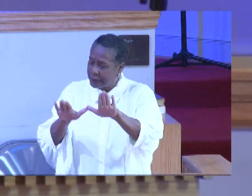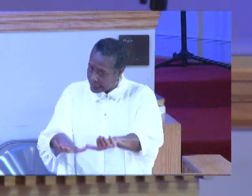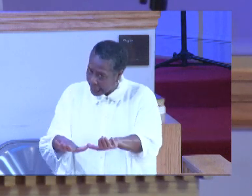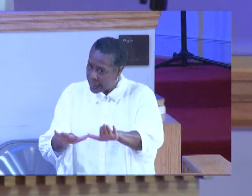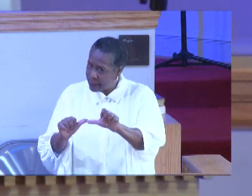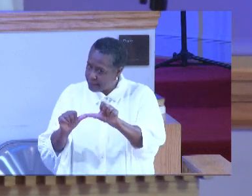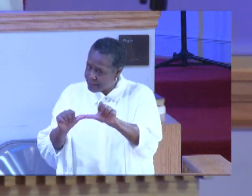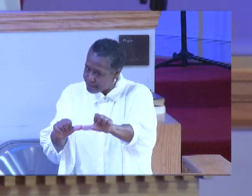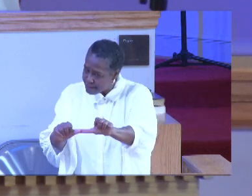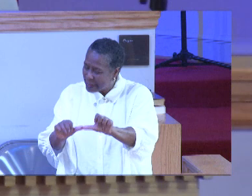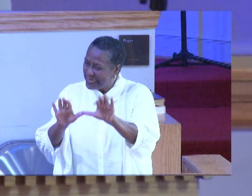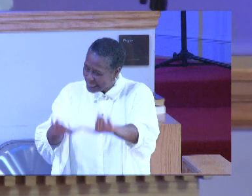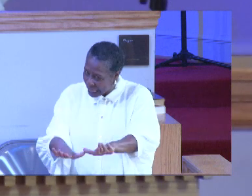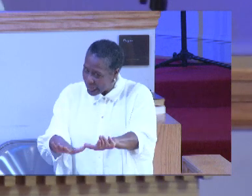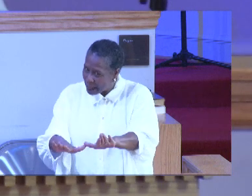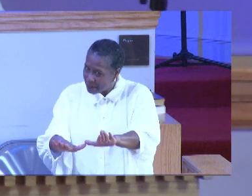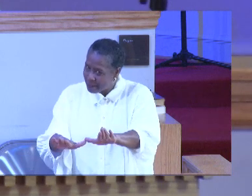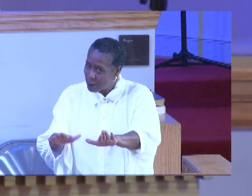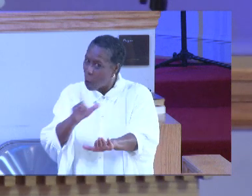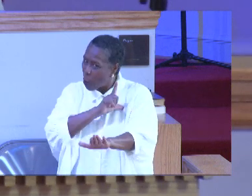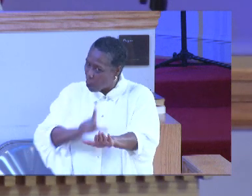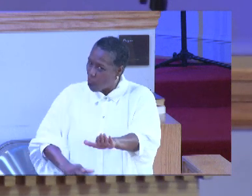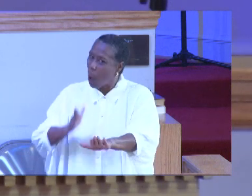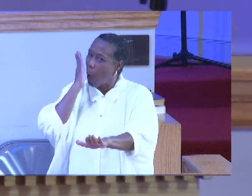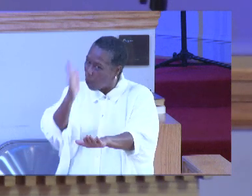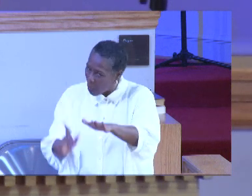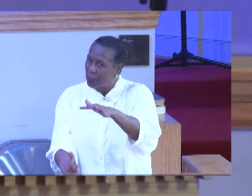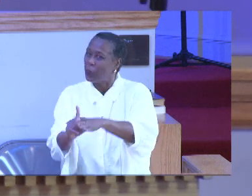the Lord might just show up?